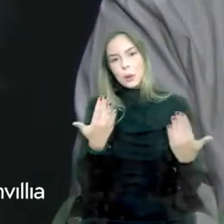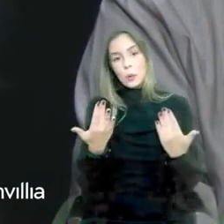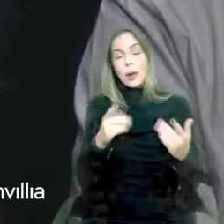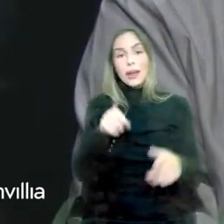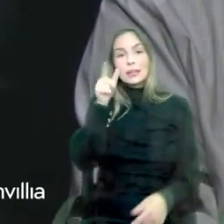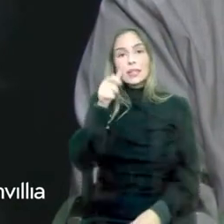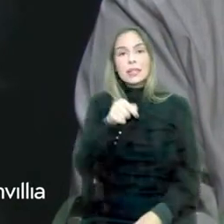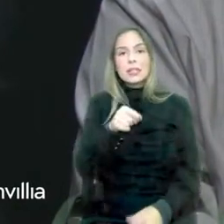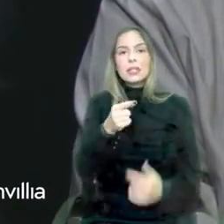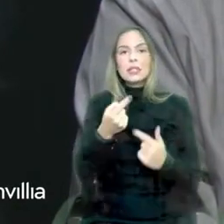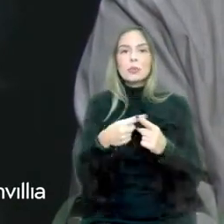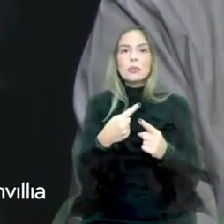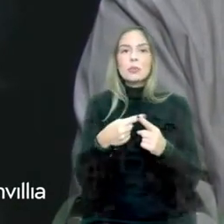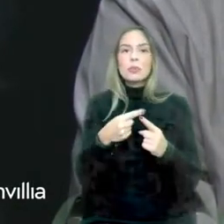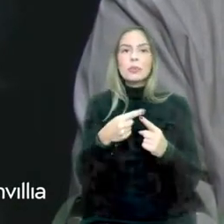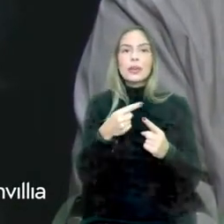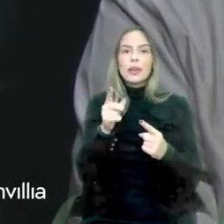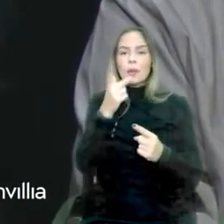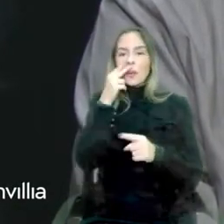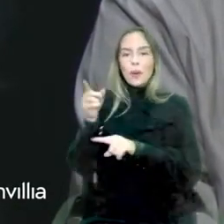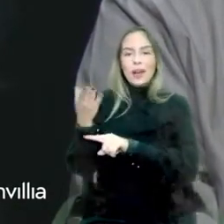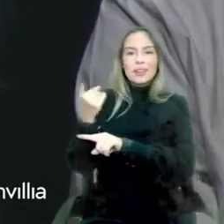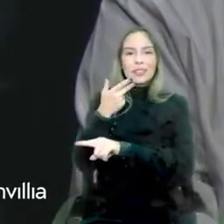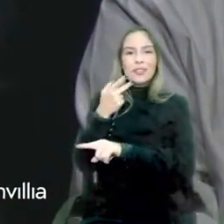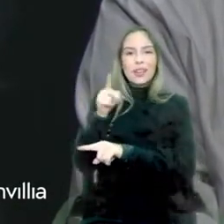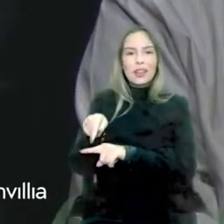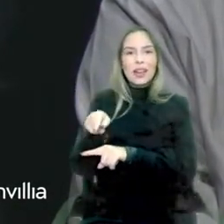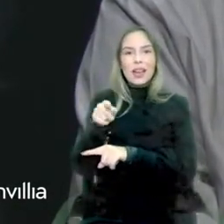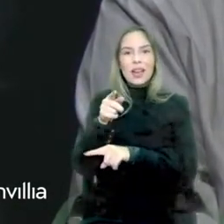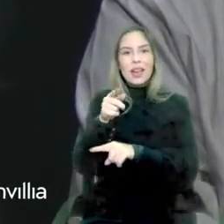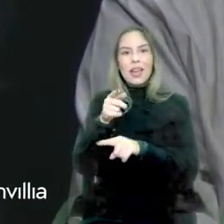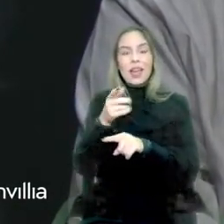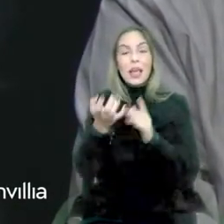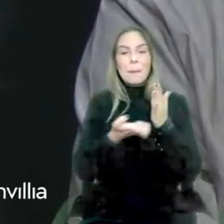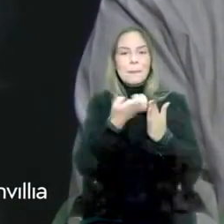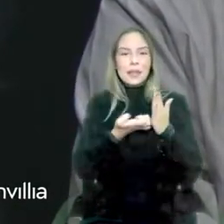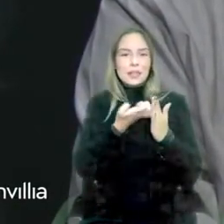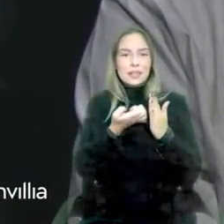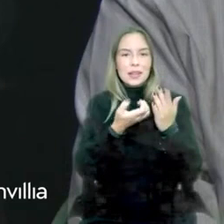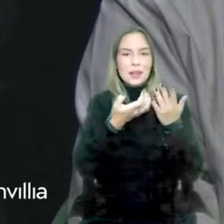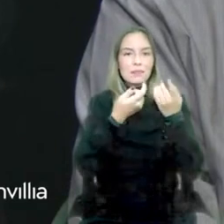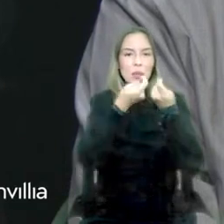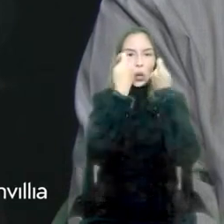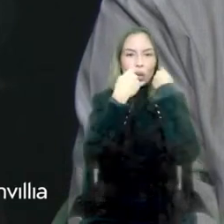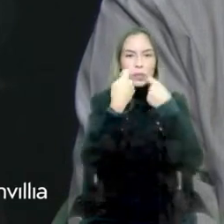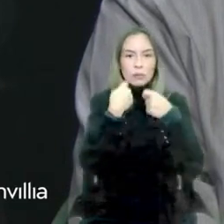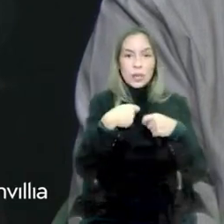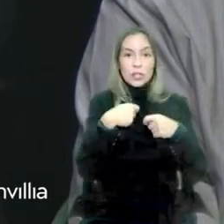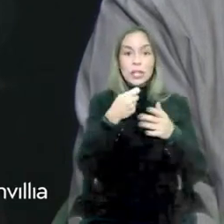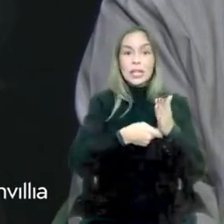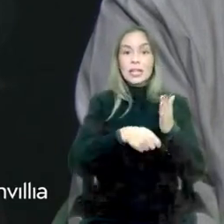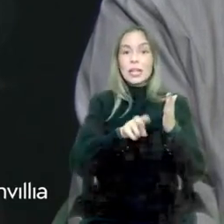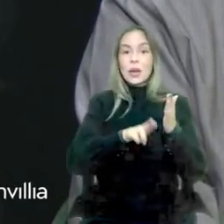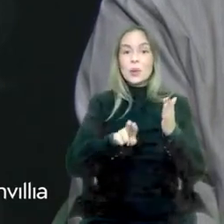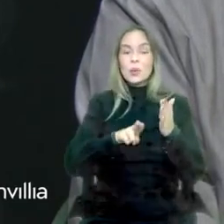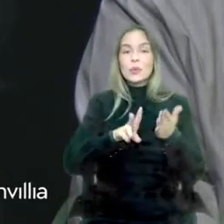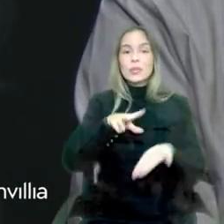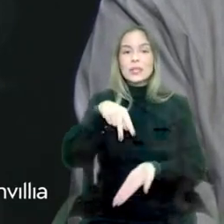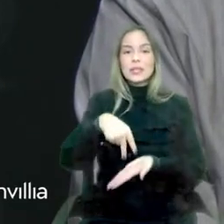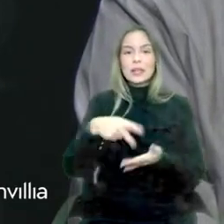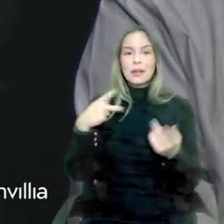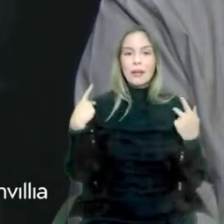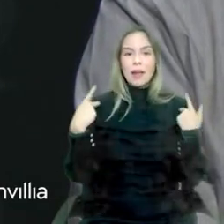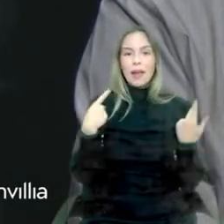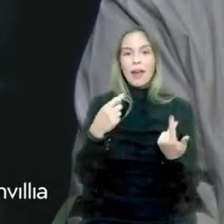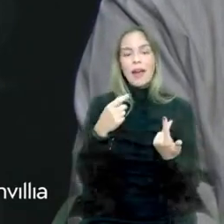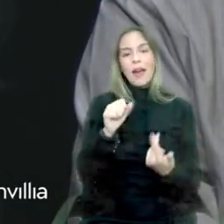said. It's a cosmetics company that they have been trying to use avatars in artificial intelligence to deliver